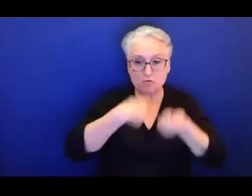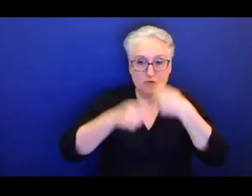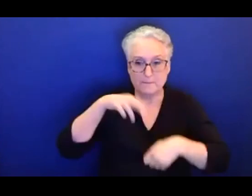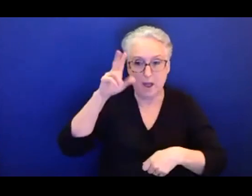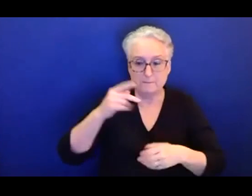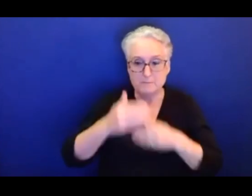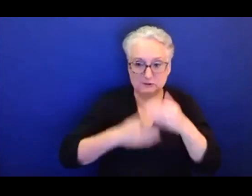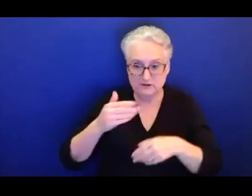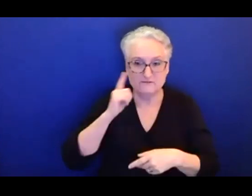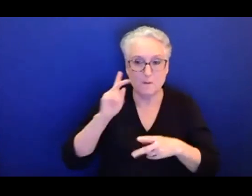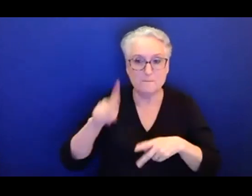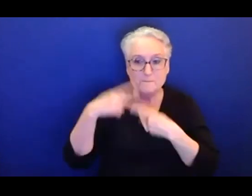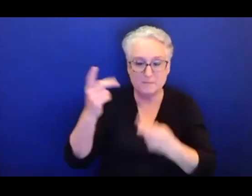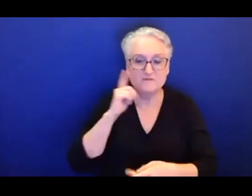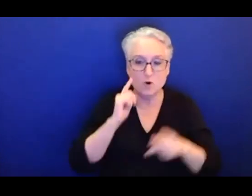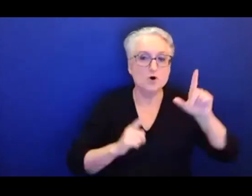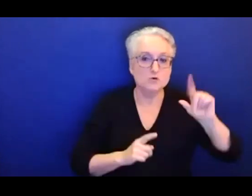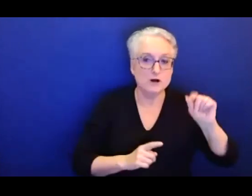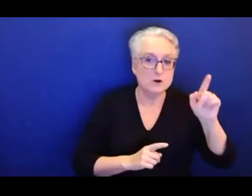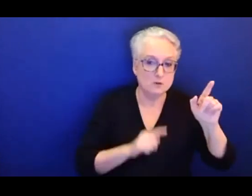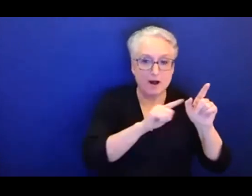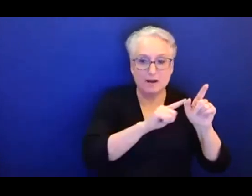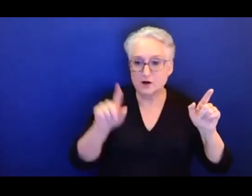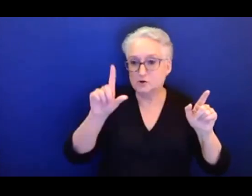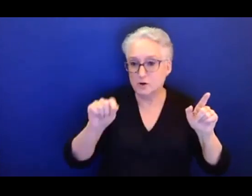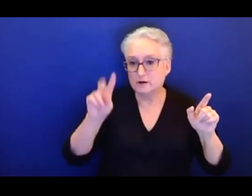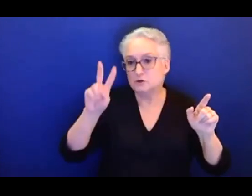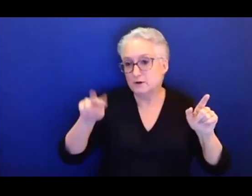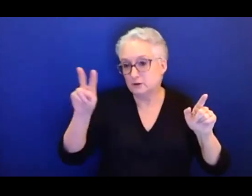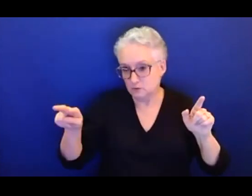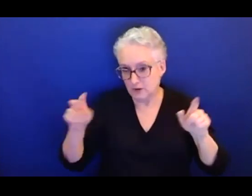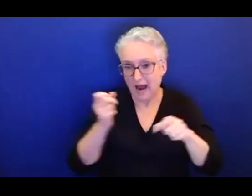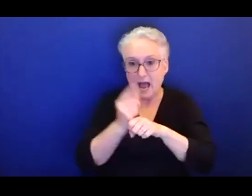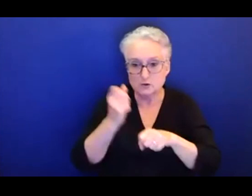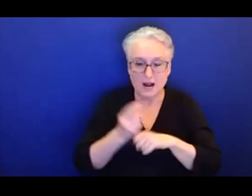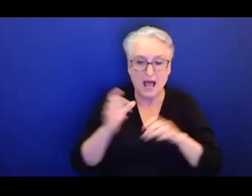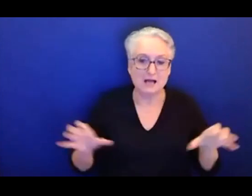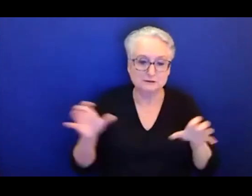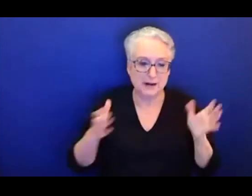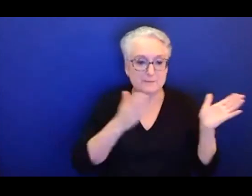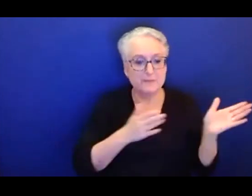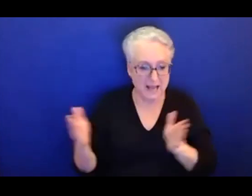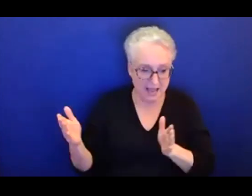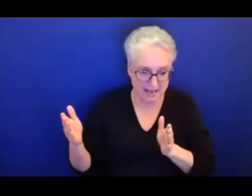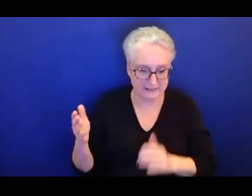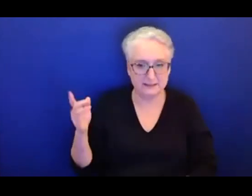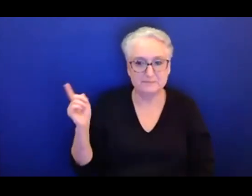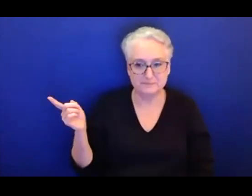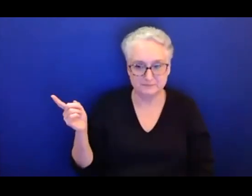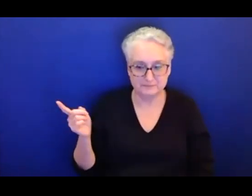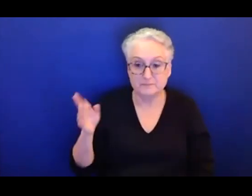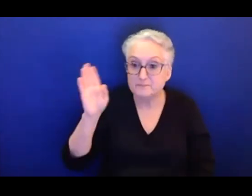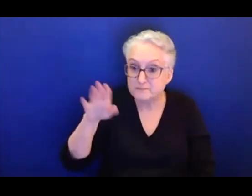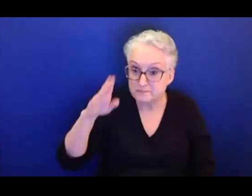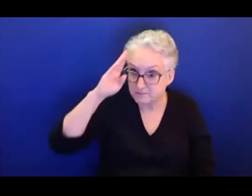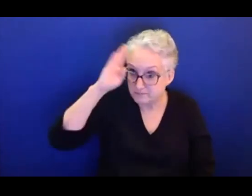annual action plan, wanted to let you know where we are in this process. So in March, we had our first public meeting where we gathered